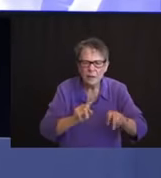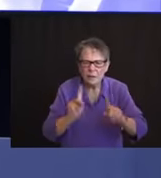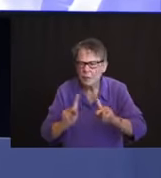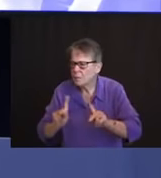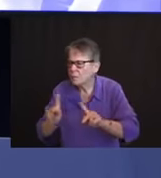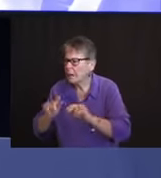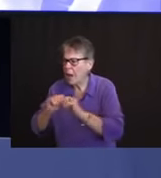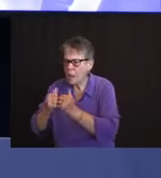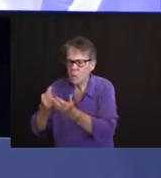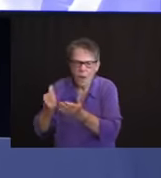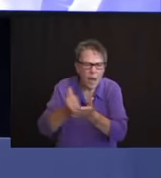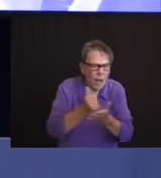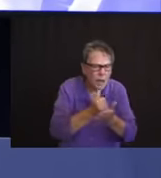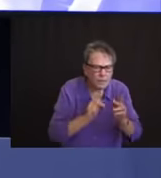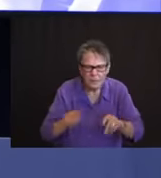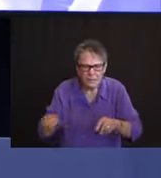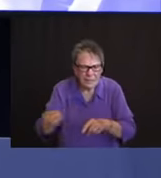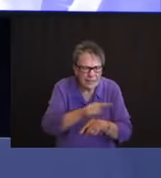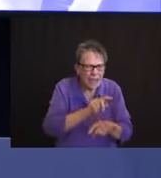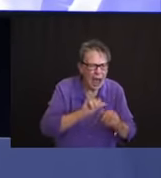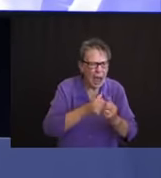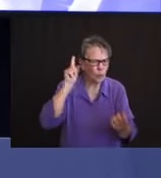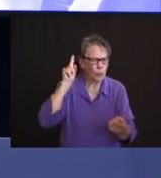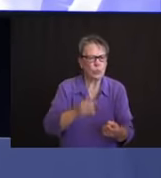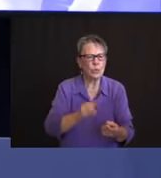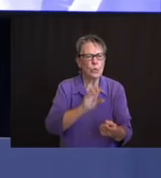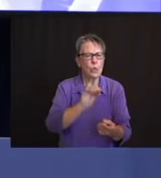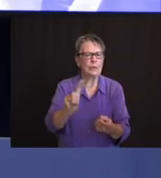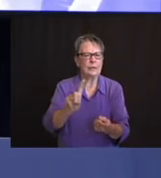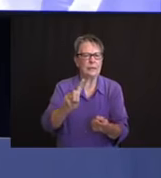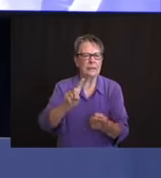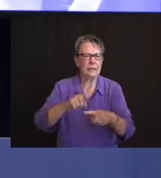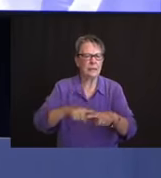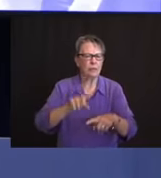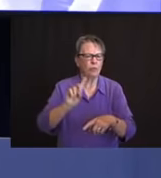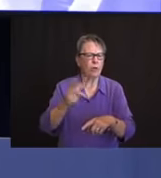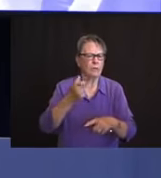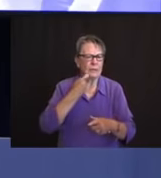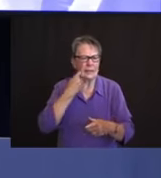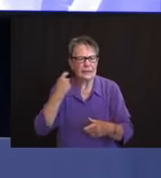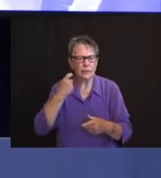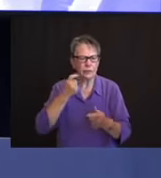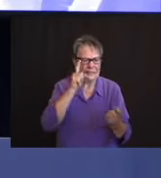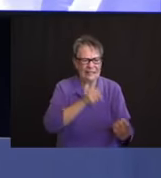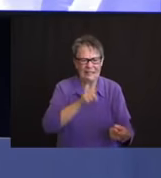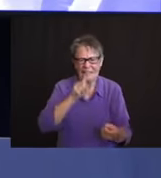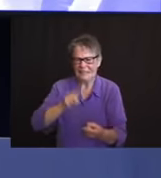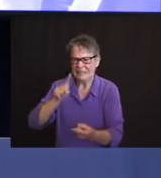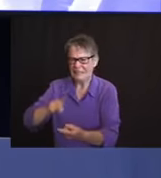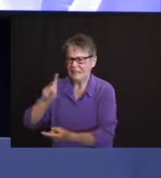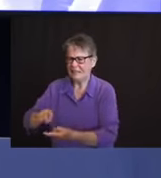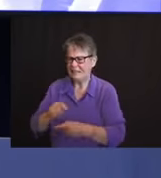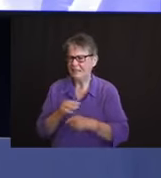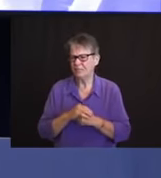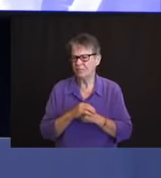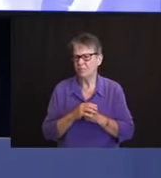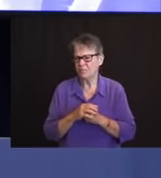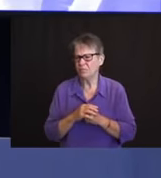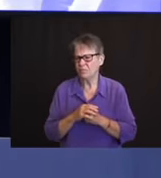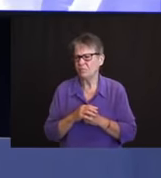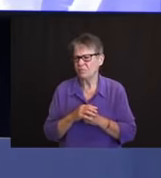department recognizes the importance of local solutions to bring about a sustainable change that is needed to address